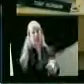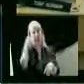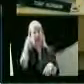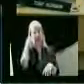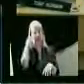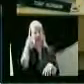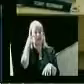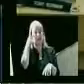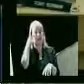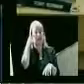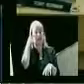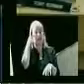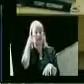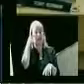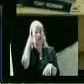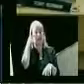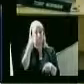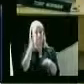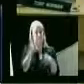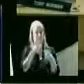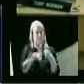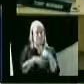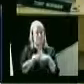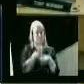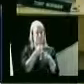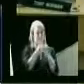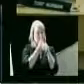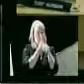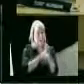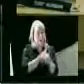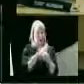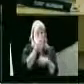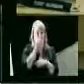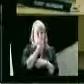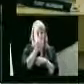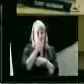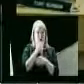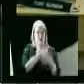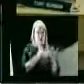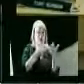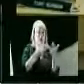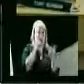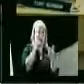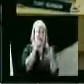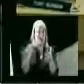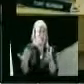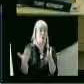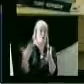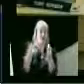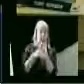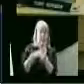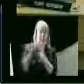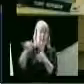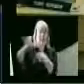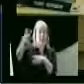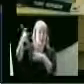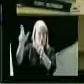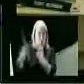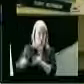go rather than with the superintendent's recommendation to go against the third party